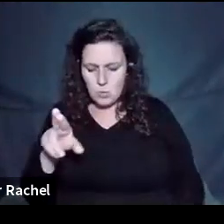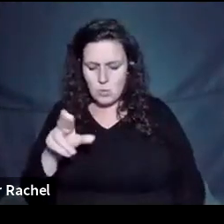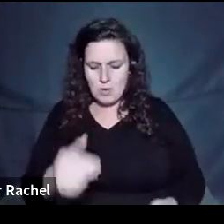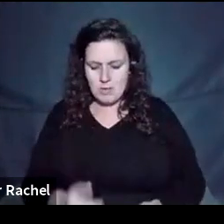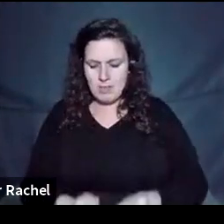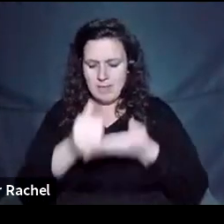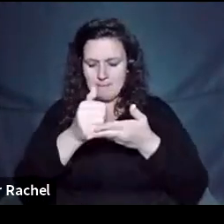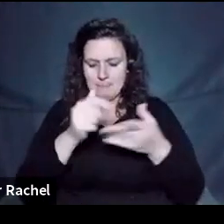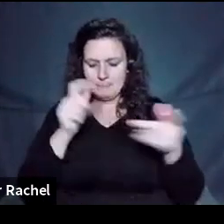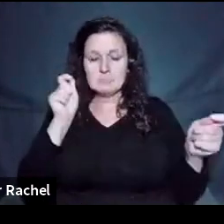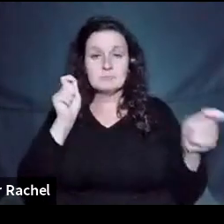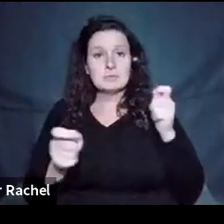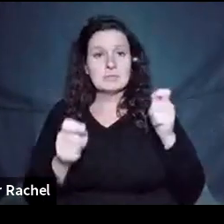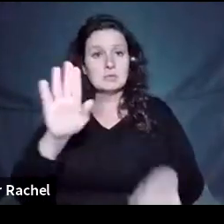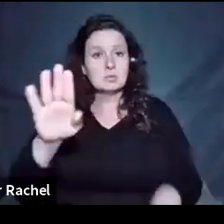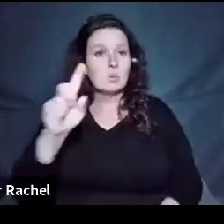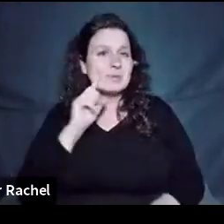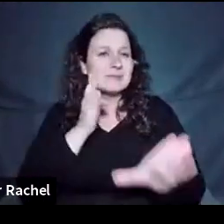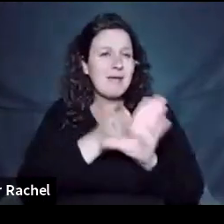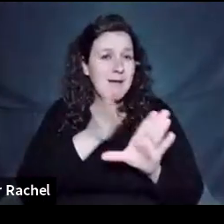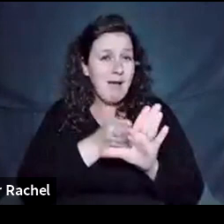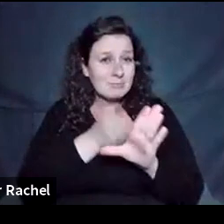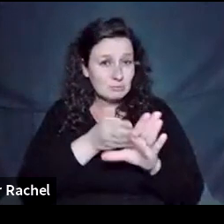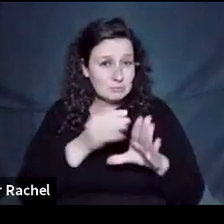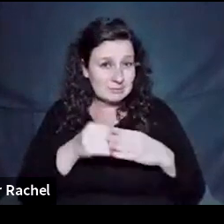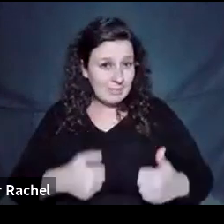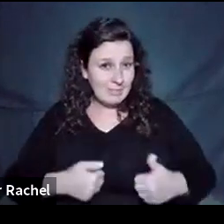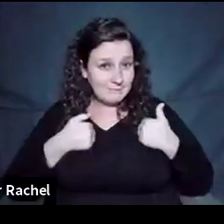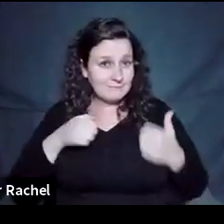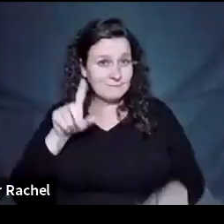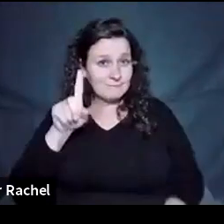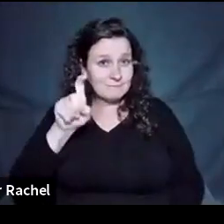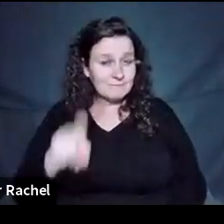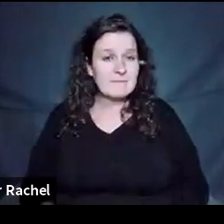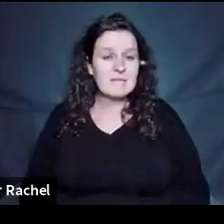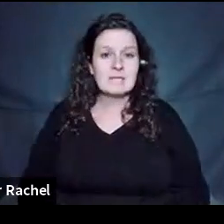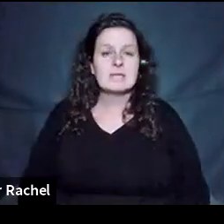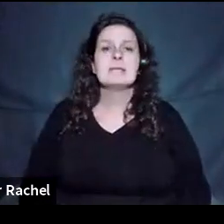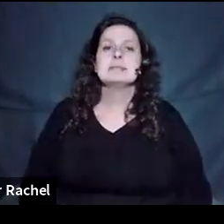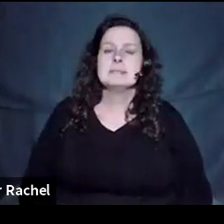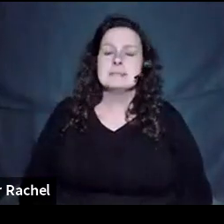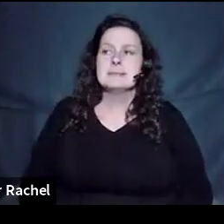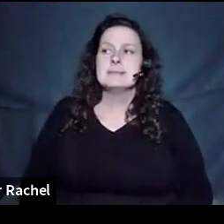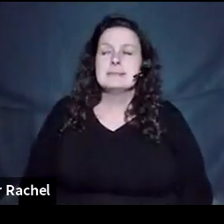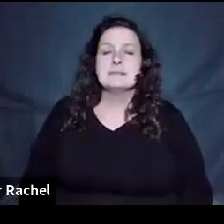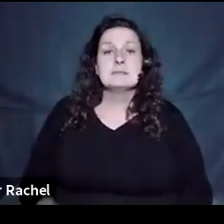change your psychology of life? kink was huge for my own body